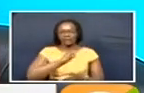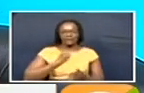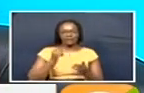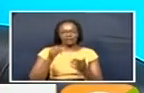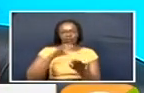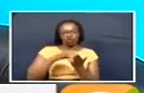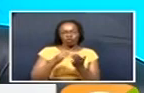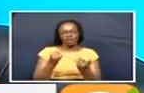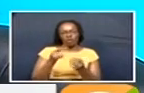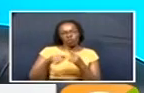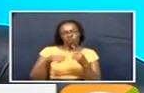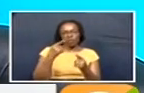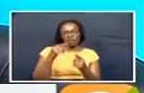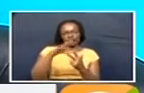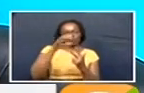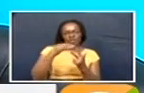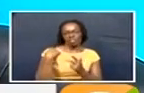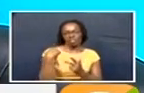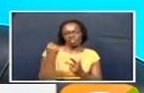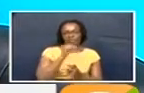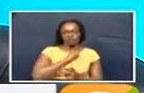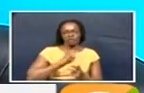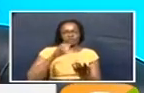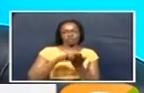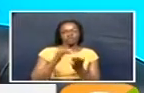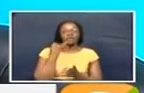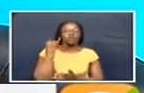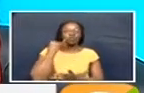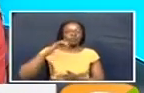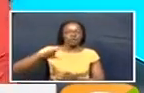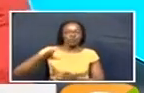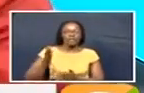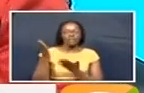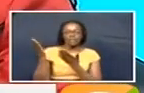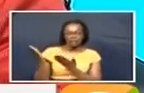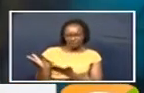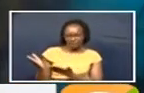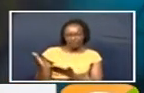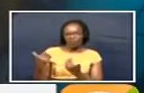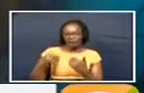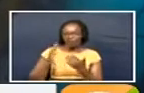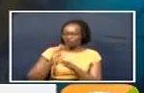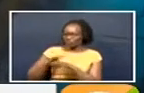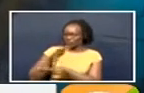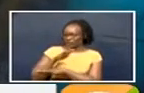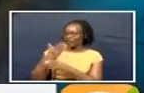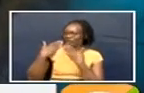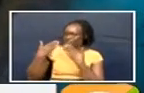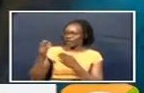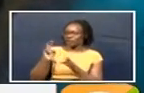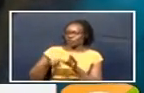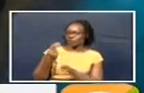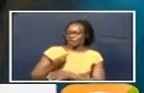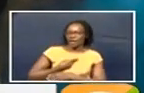the Jubilee nomination for the Senate seat in Nakuru County. She's with us in studio this evening. Good evening. Hi. And thank you for joining us.